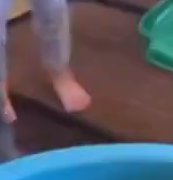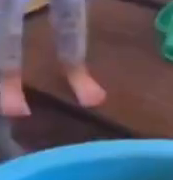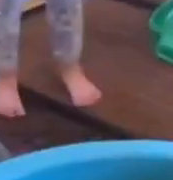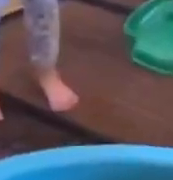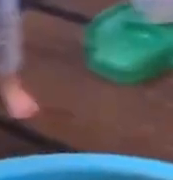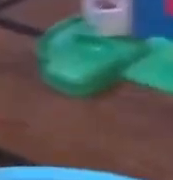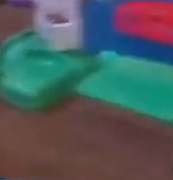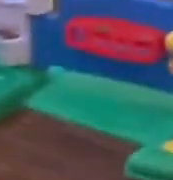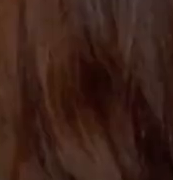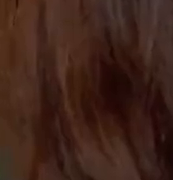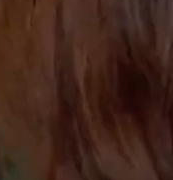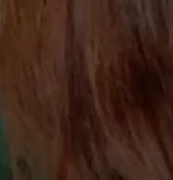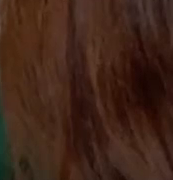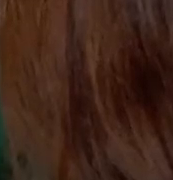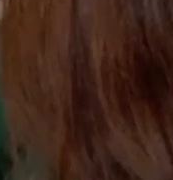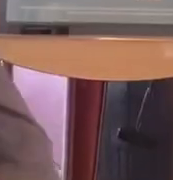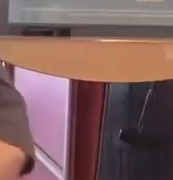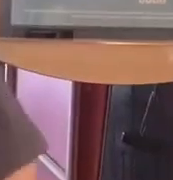to play,